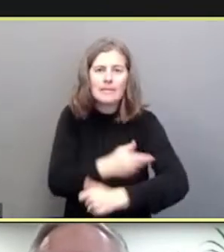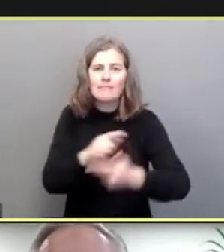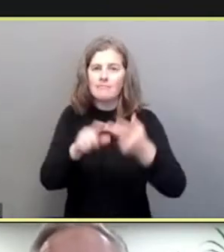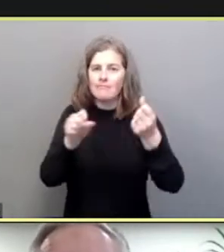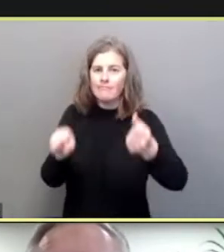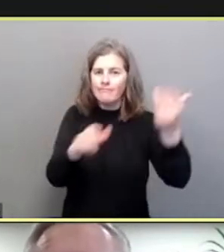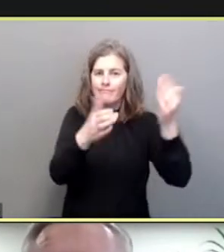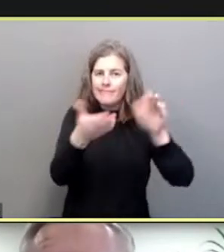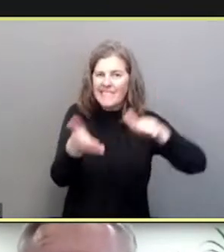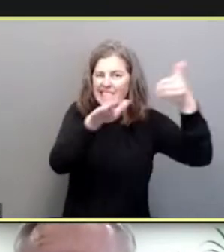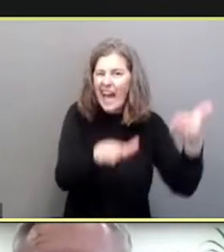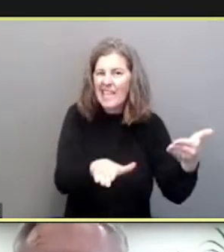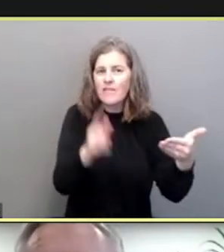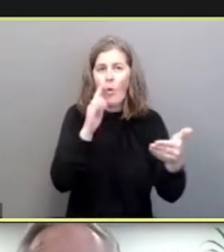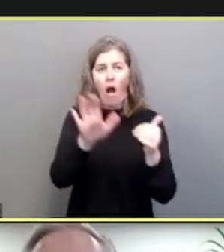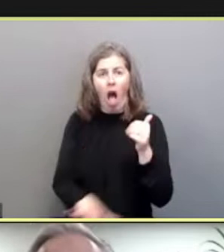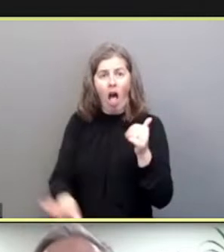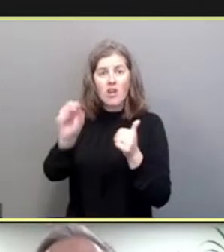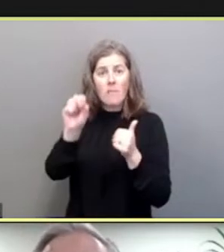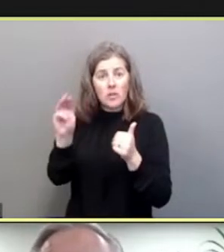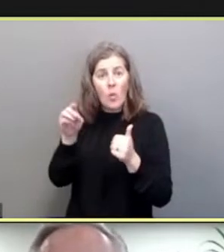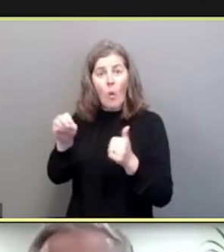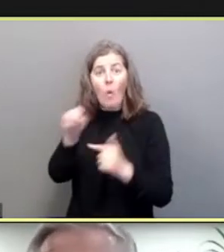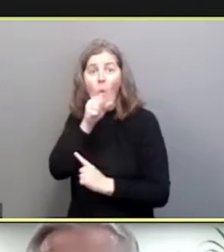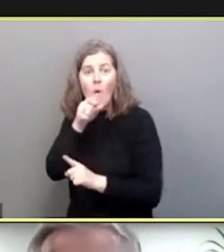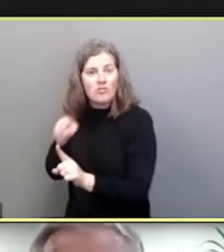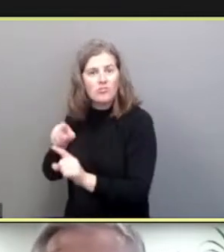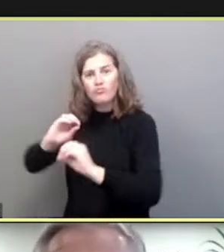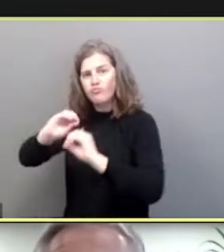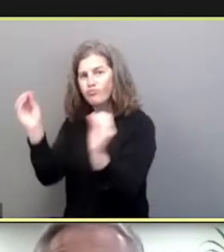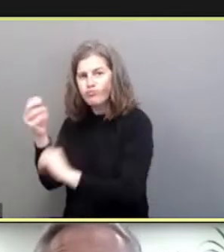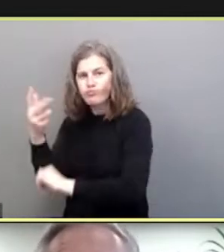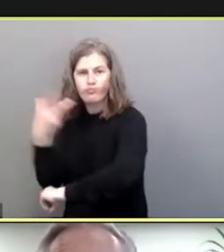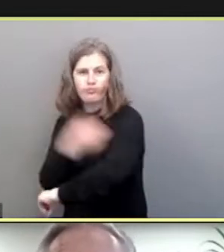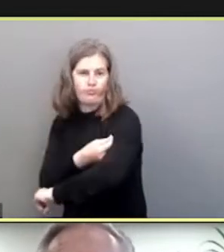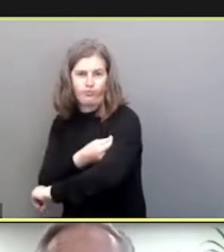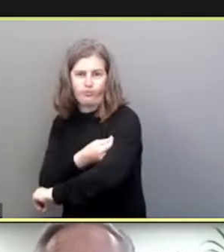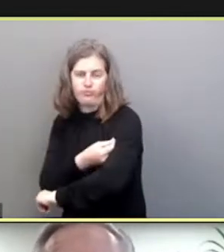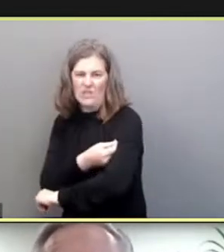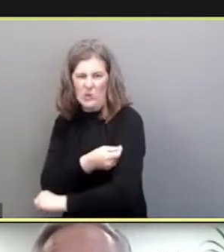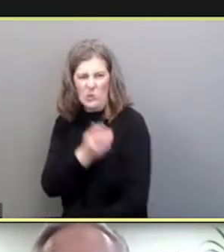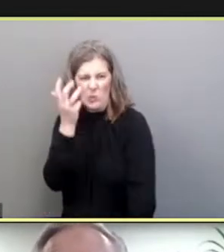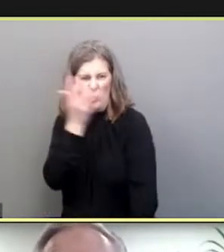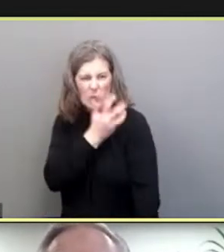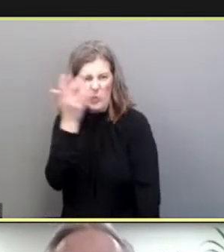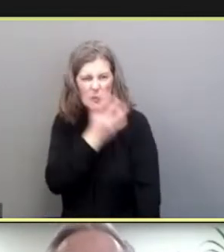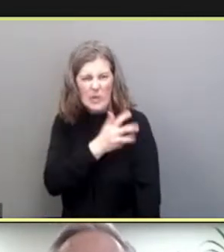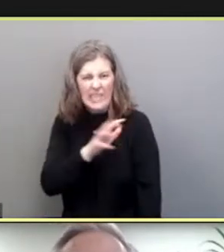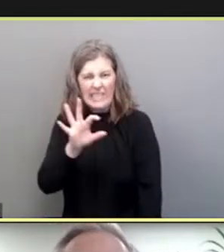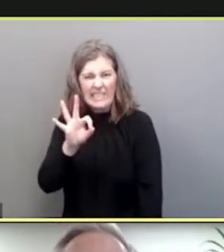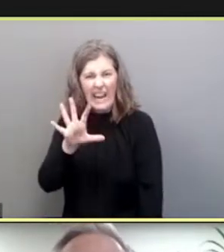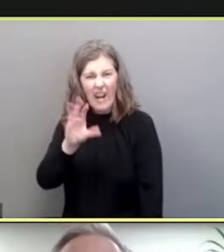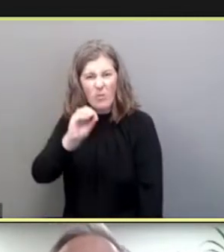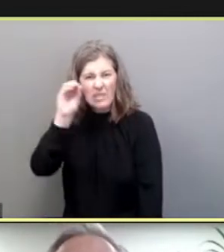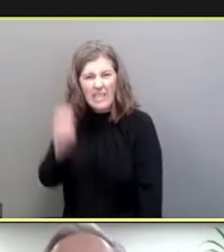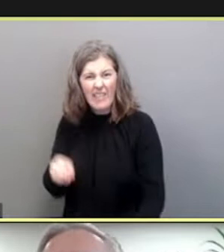in people in New Mexico who have not been vaccinated. Very sobering that 95% of the